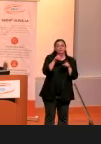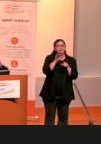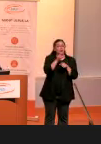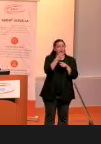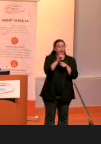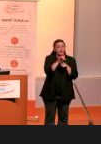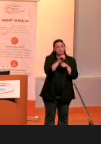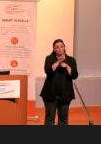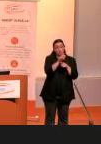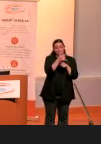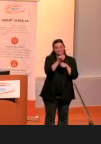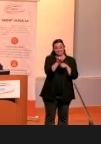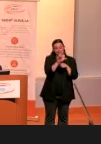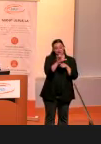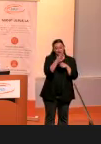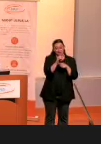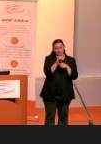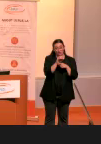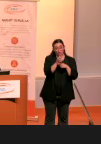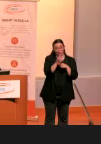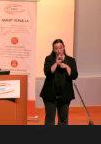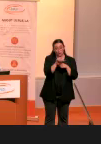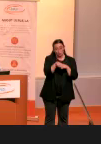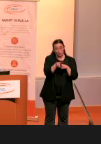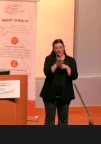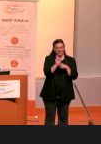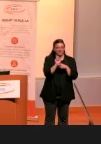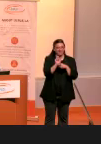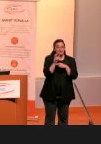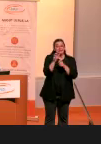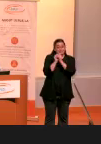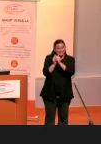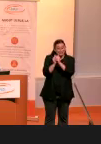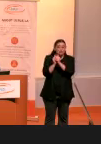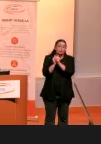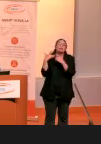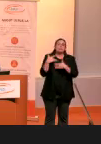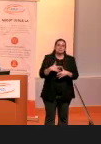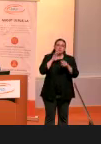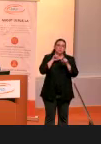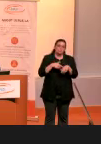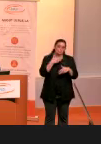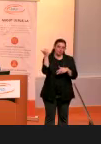total cholesterol levels, for example, compared to patients who aren't taking hydroxychloroquine.